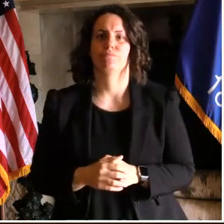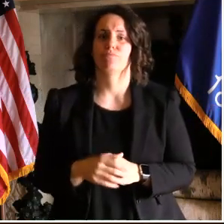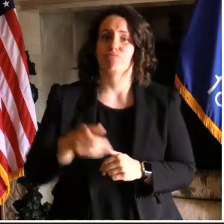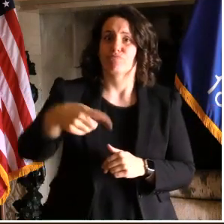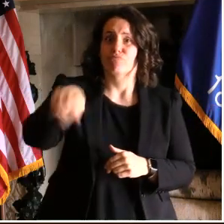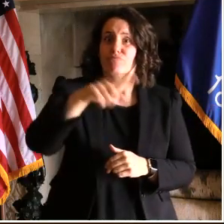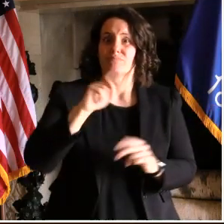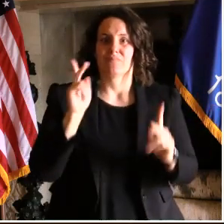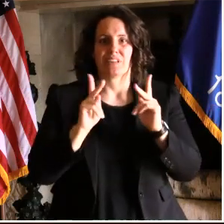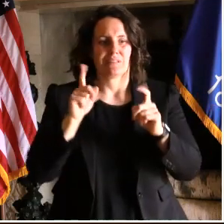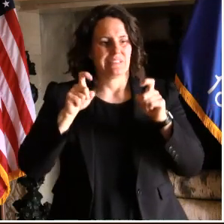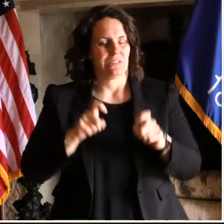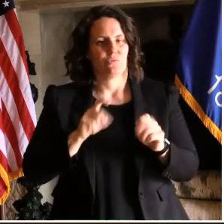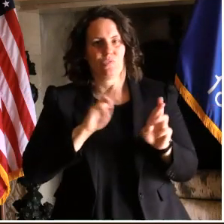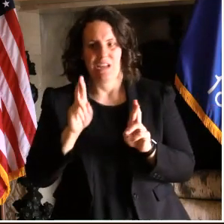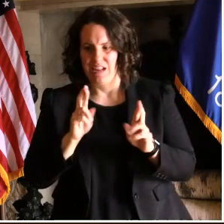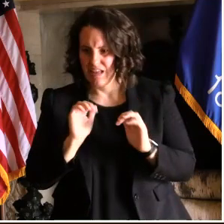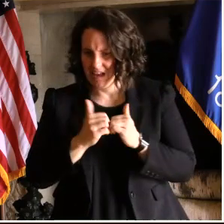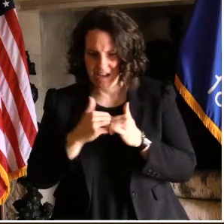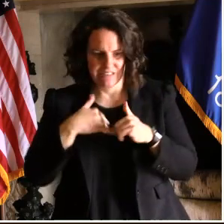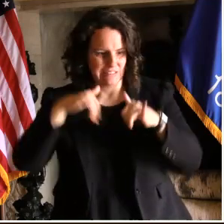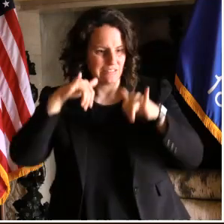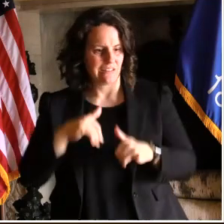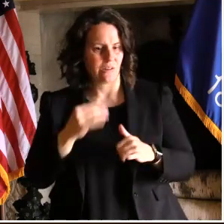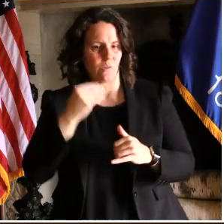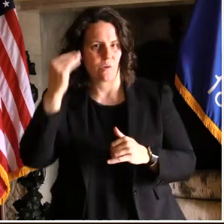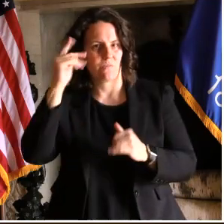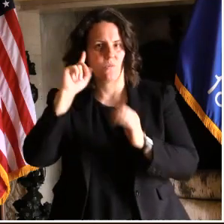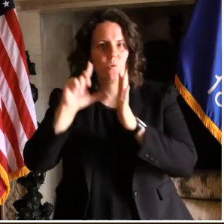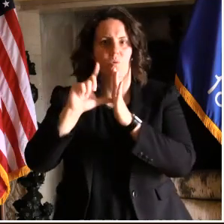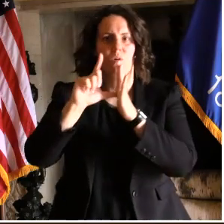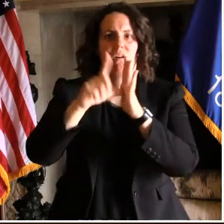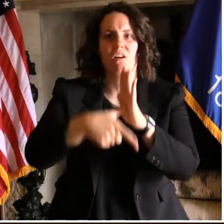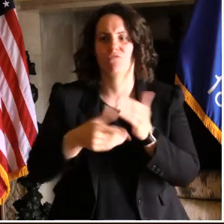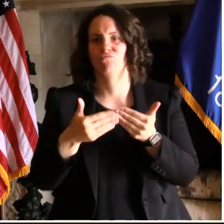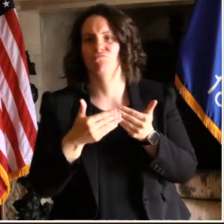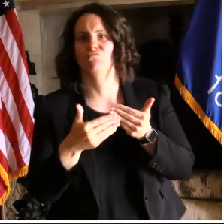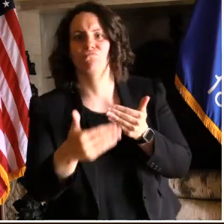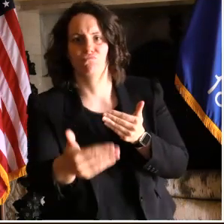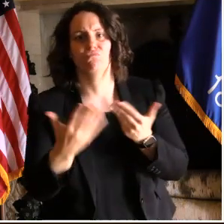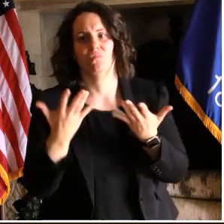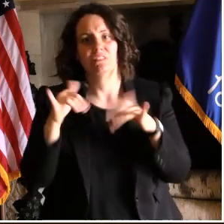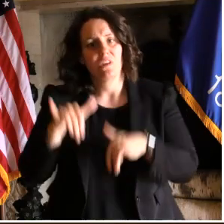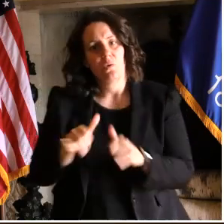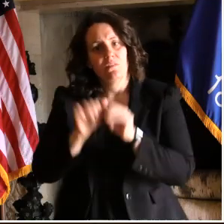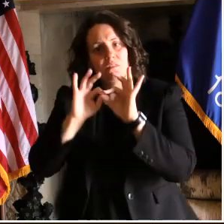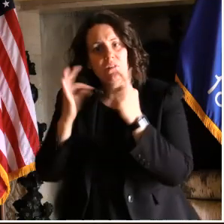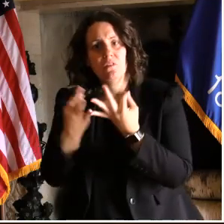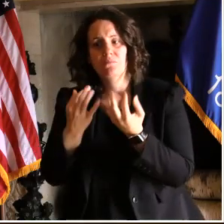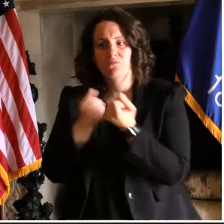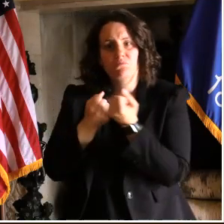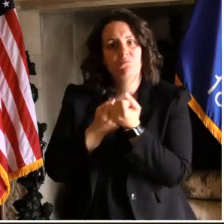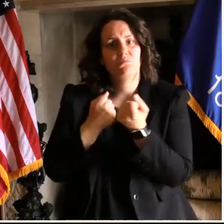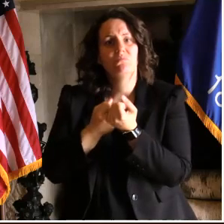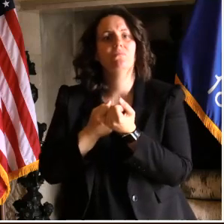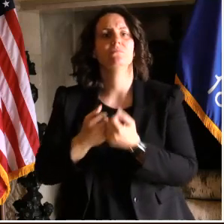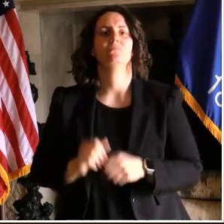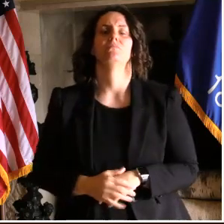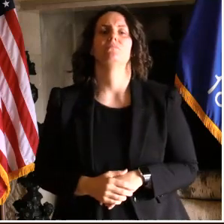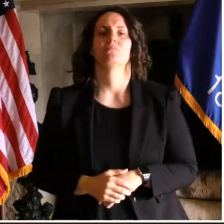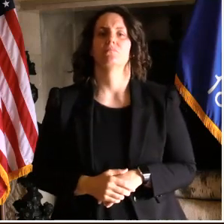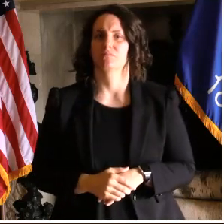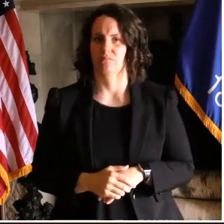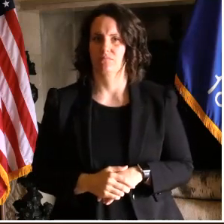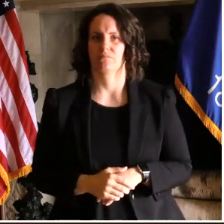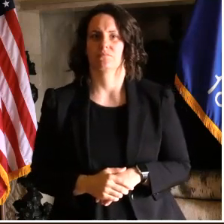our communities safe. Now let me fill you in on some things we did this weekend in our efforts to protect you